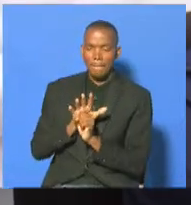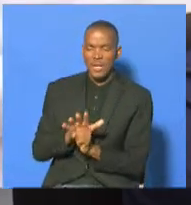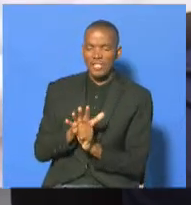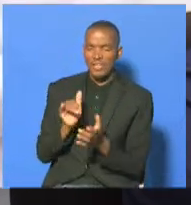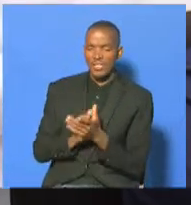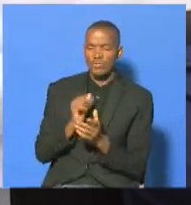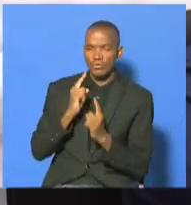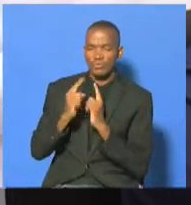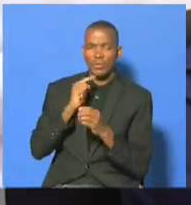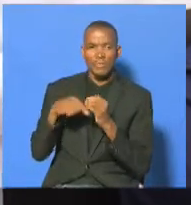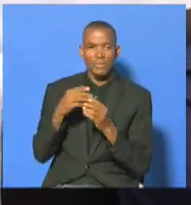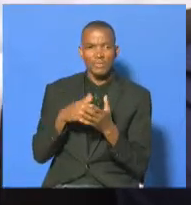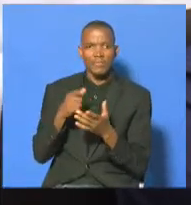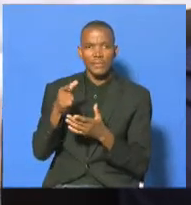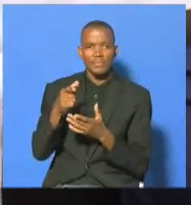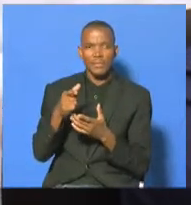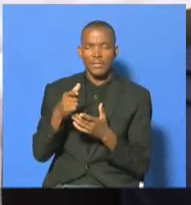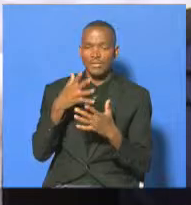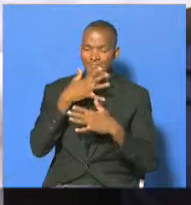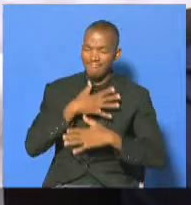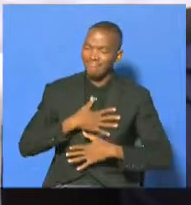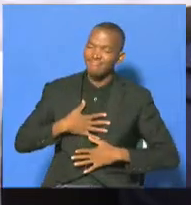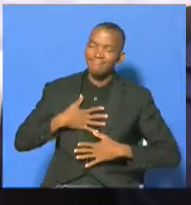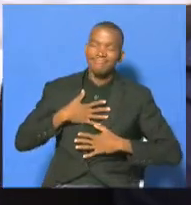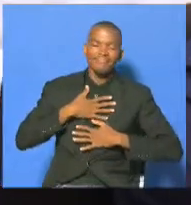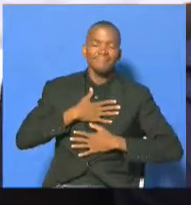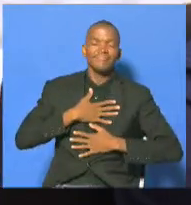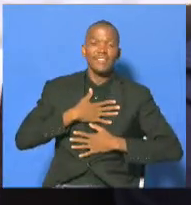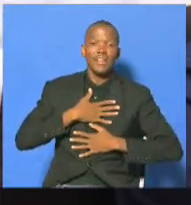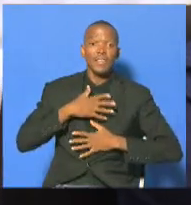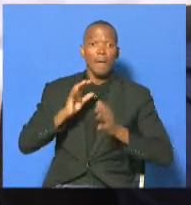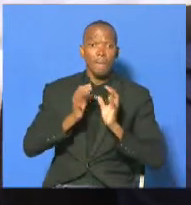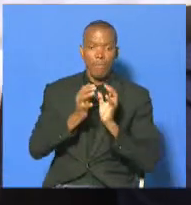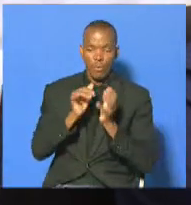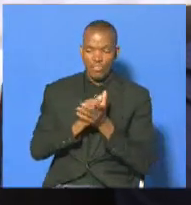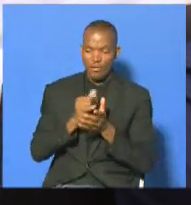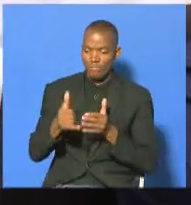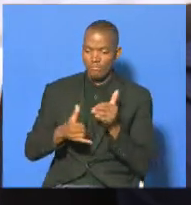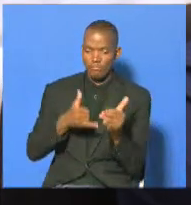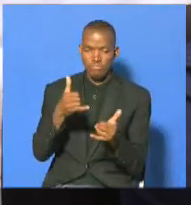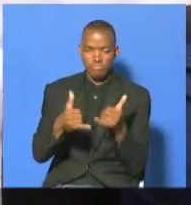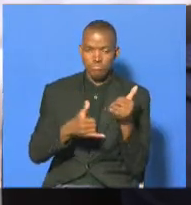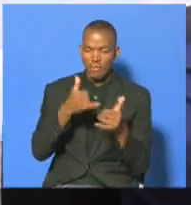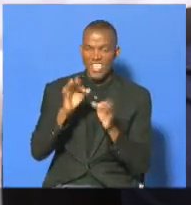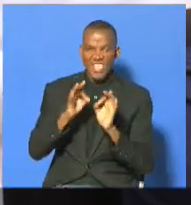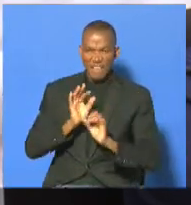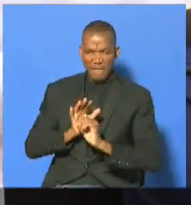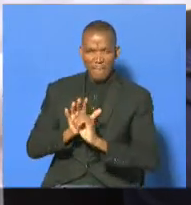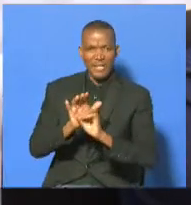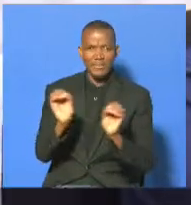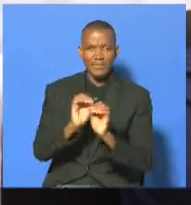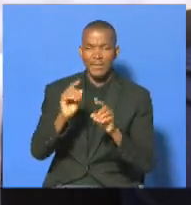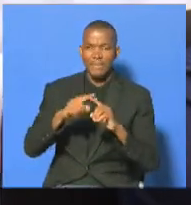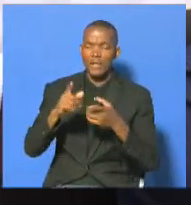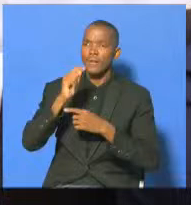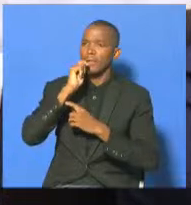talking of is a pleasurable pleasure. Even the ball that we play, it's not pressure, it's